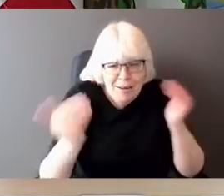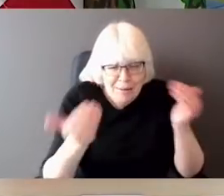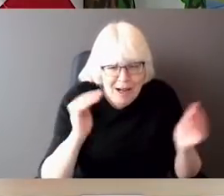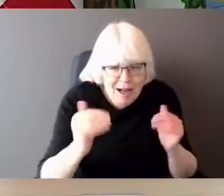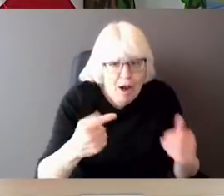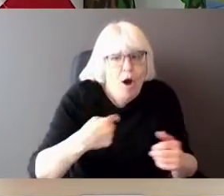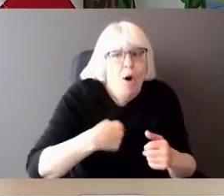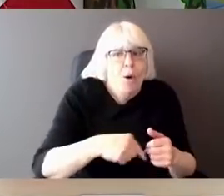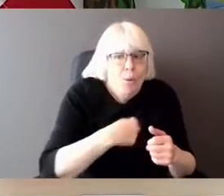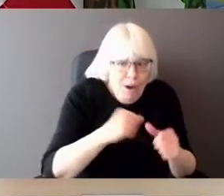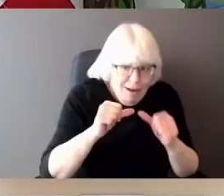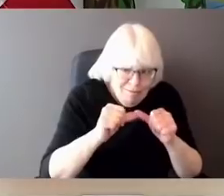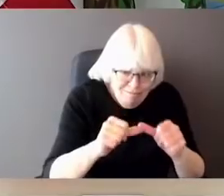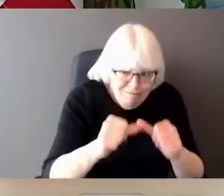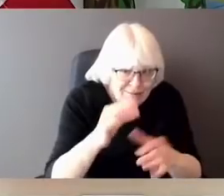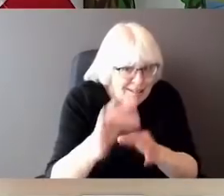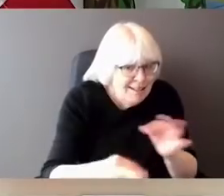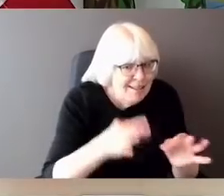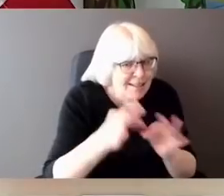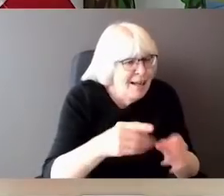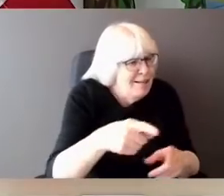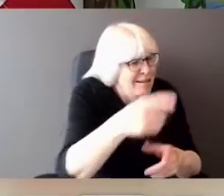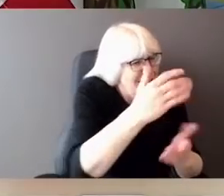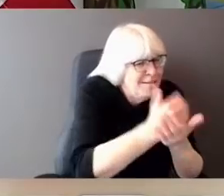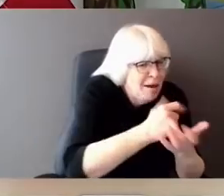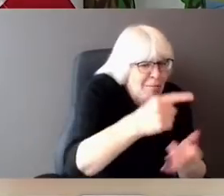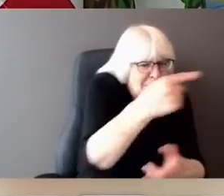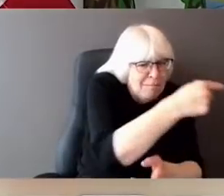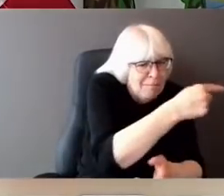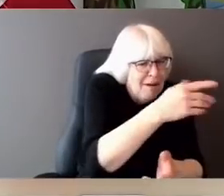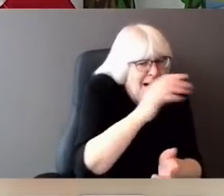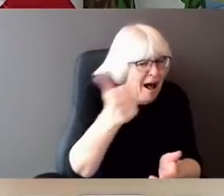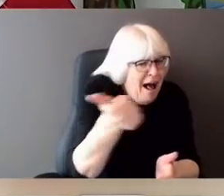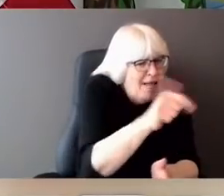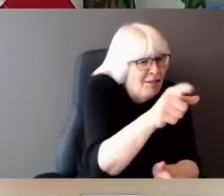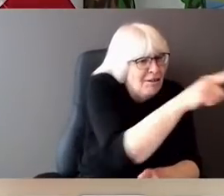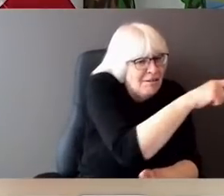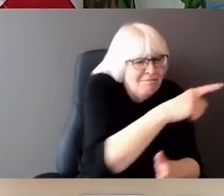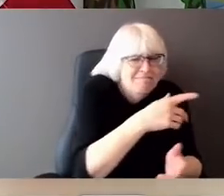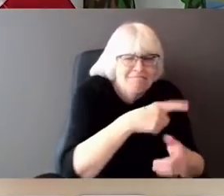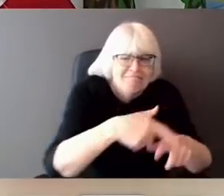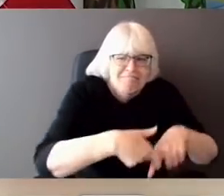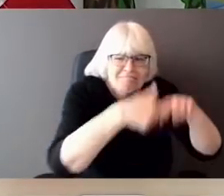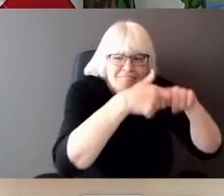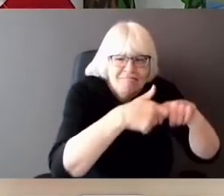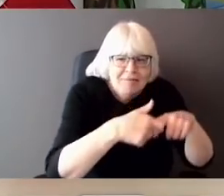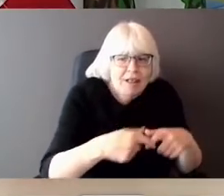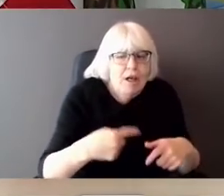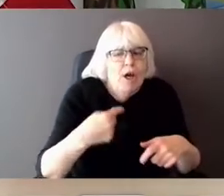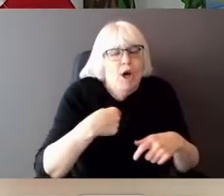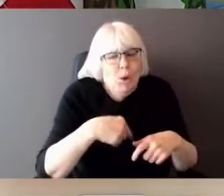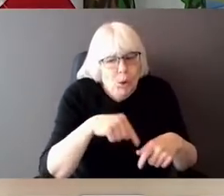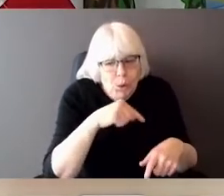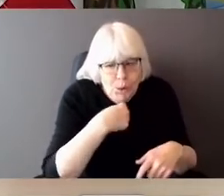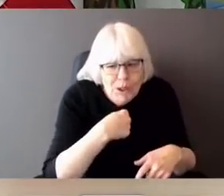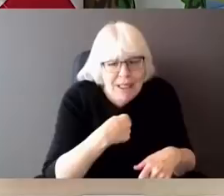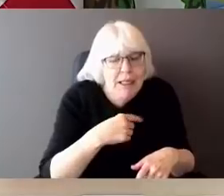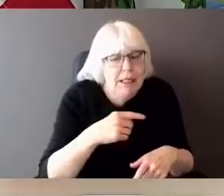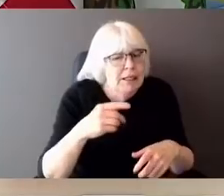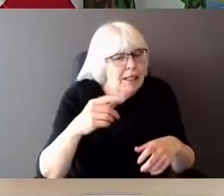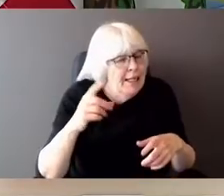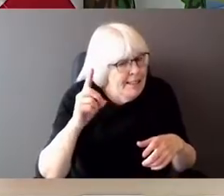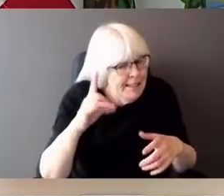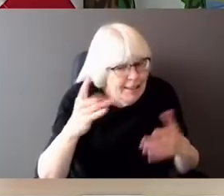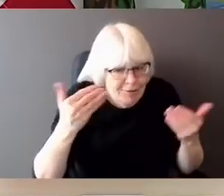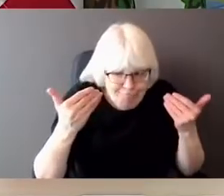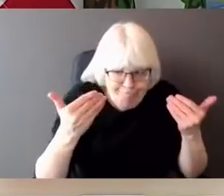So I would say that we're just able to diagnose additional cases. Other provinces and territories